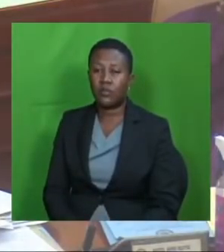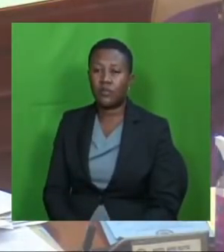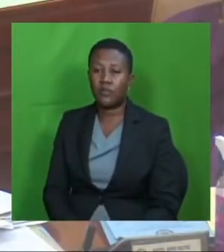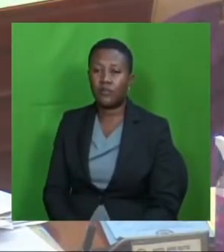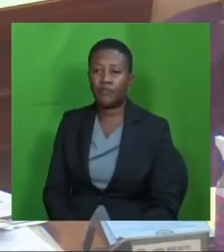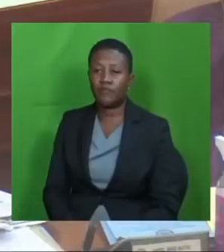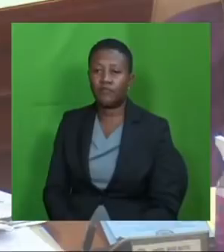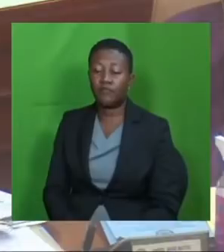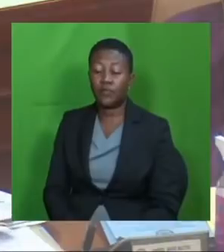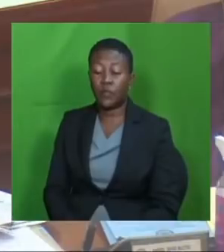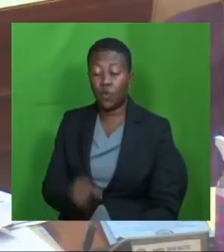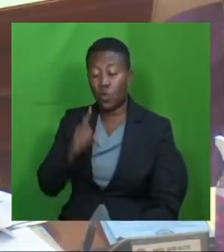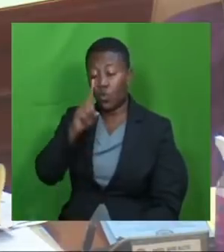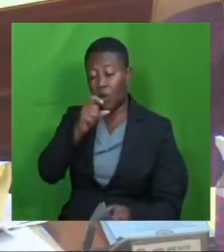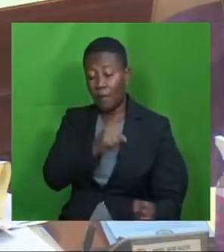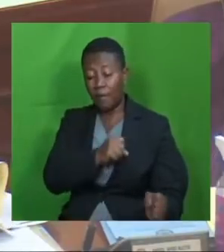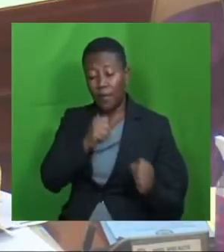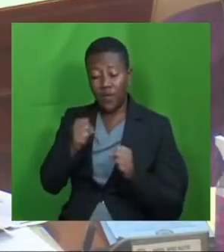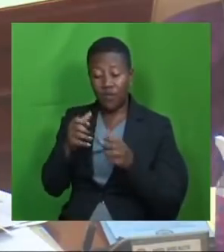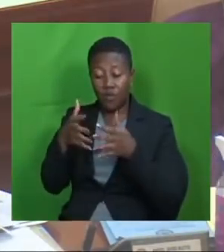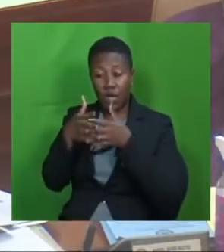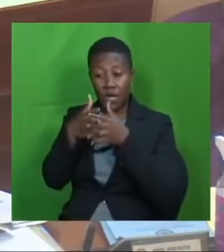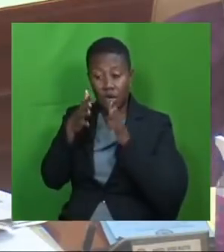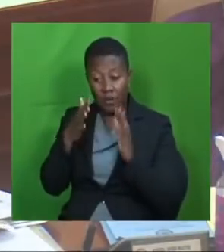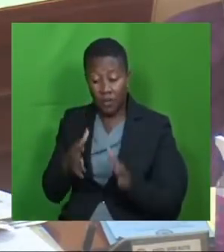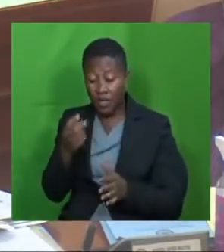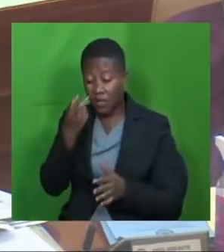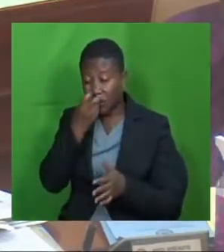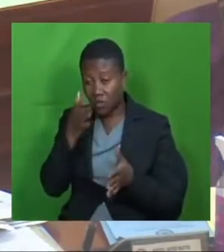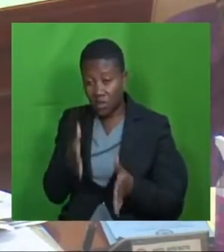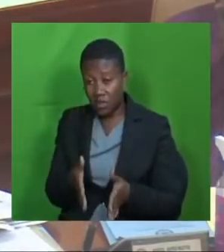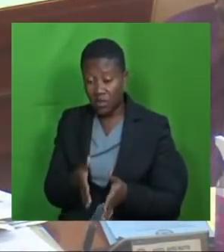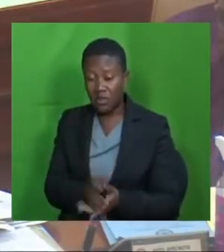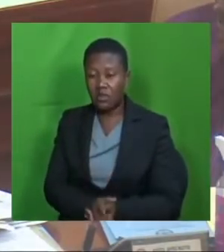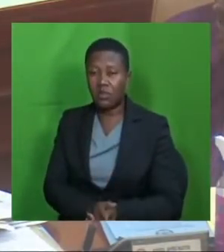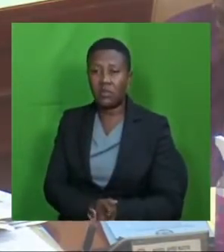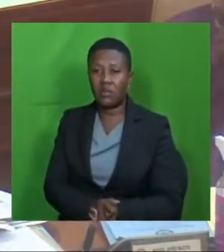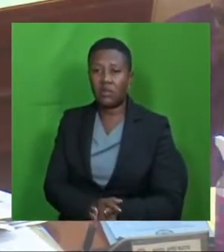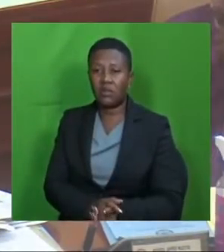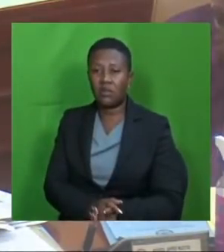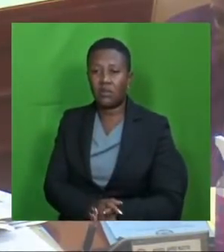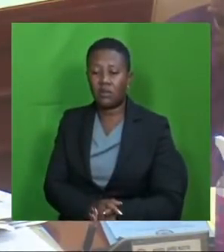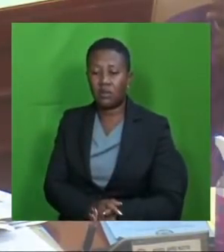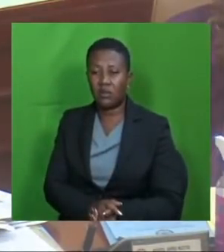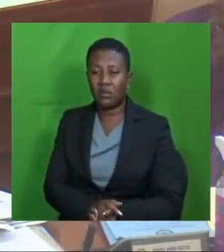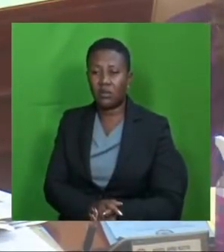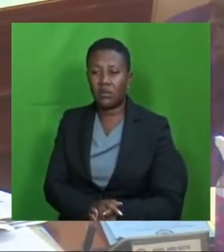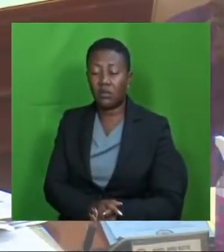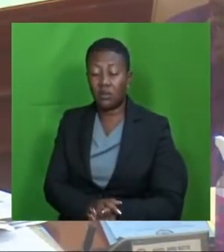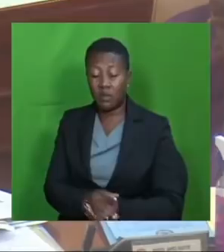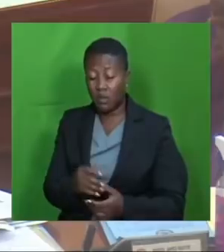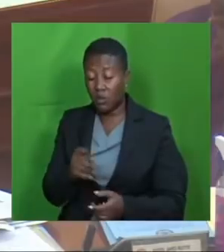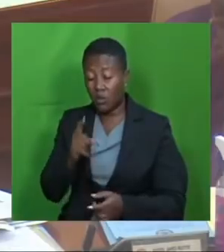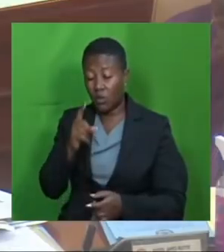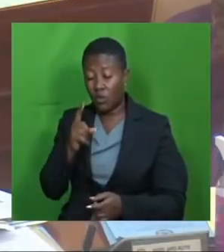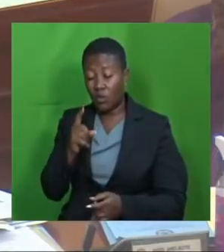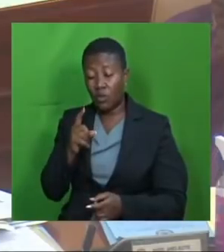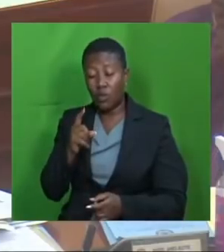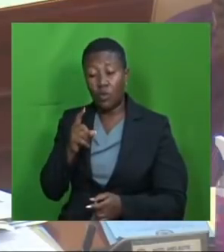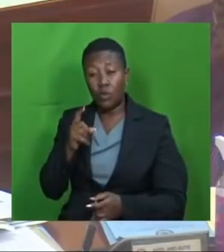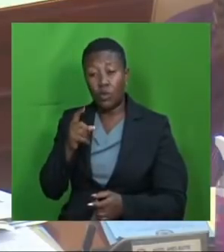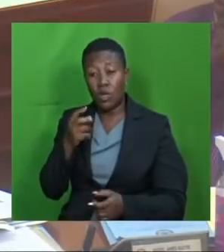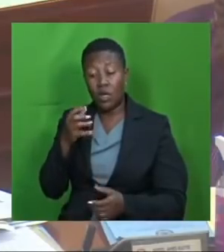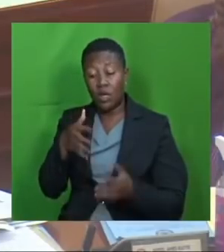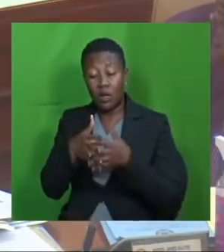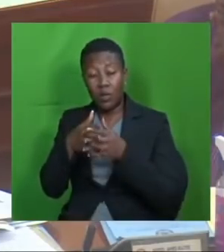famous American speaker, a famous American economist, Lawrence Summers, who